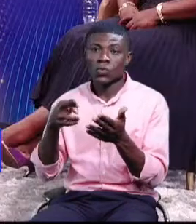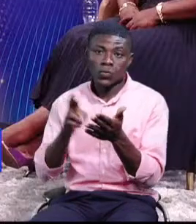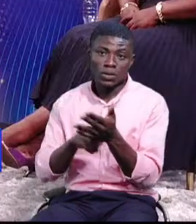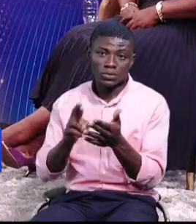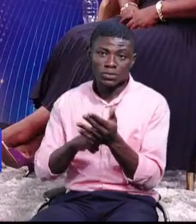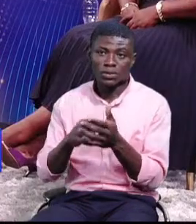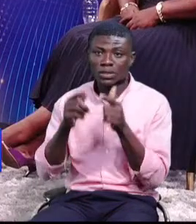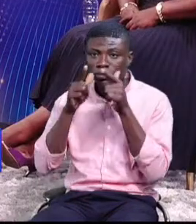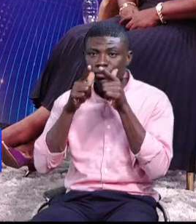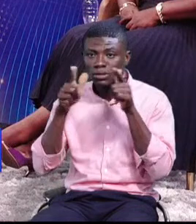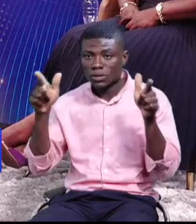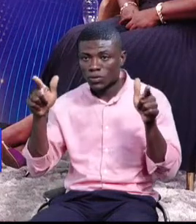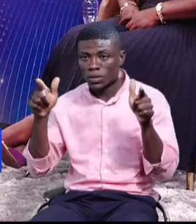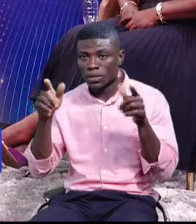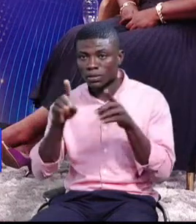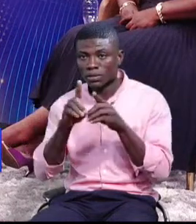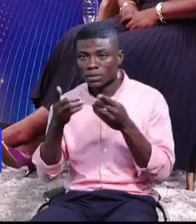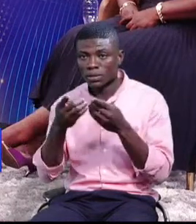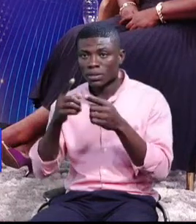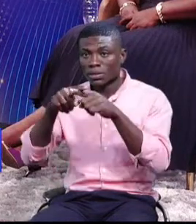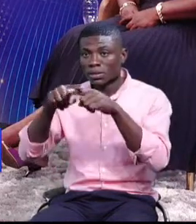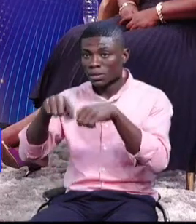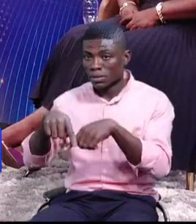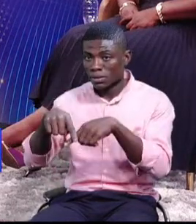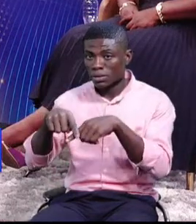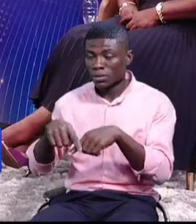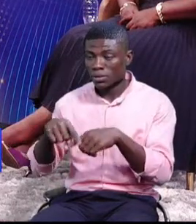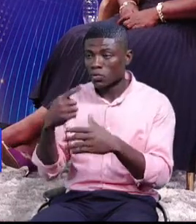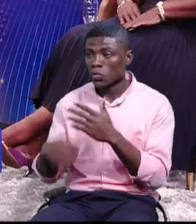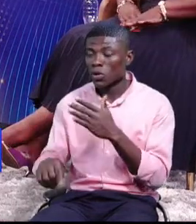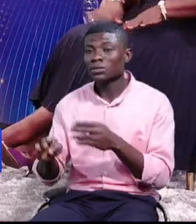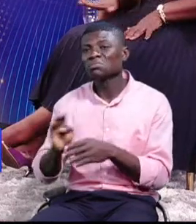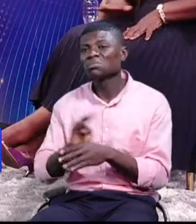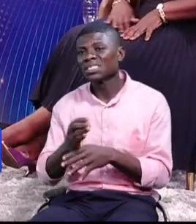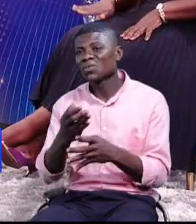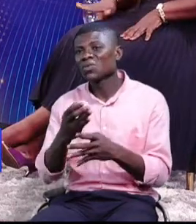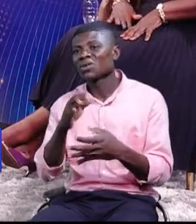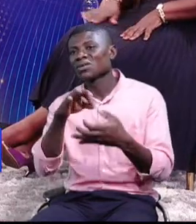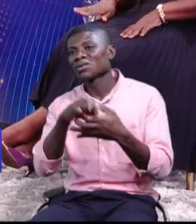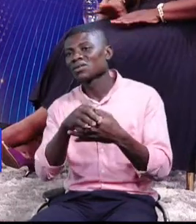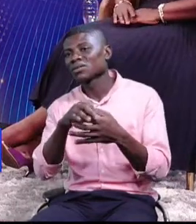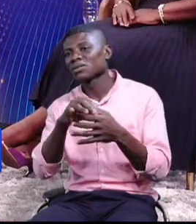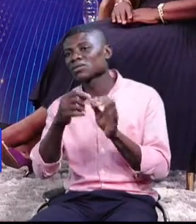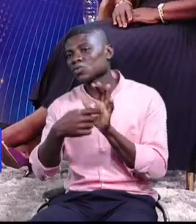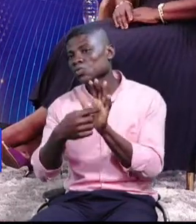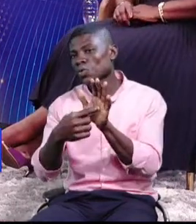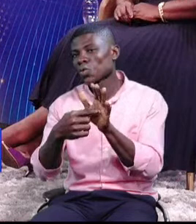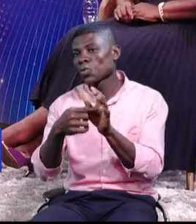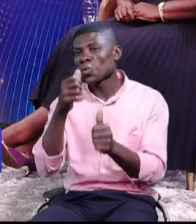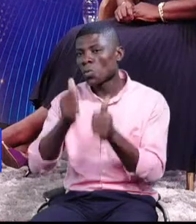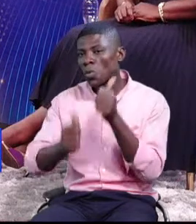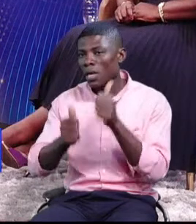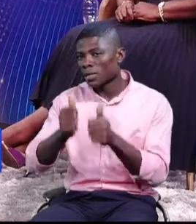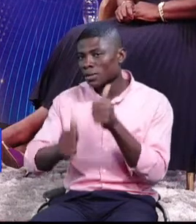General's department, but then depending on what industry you're going to, will then determine